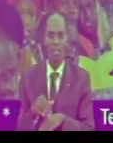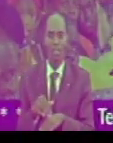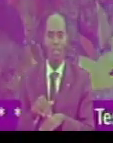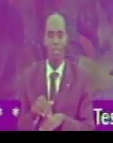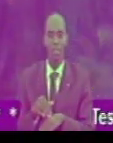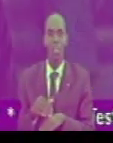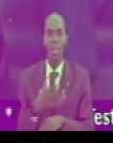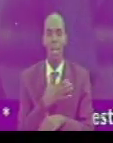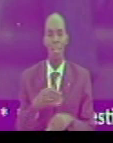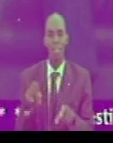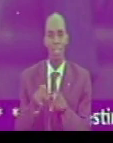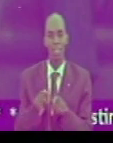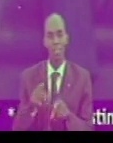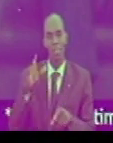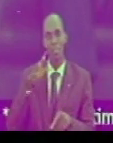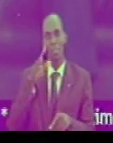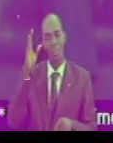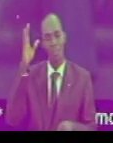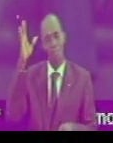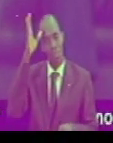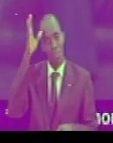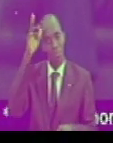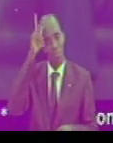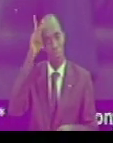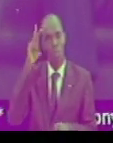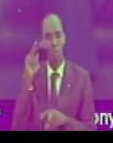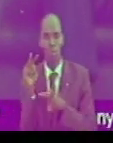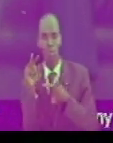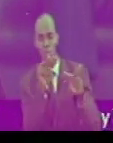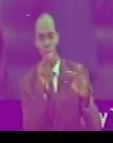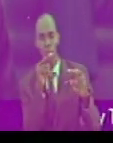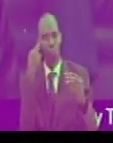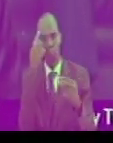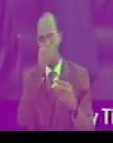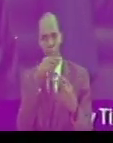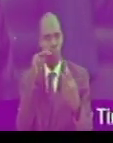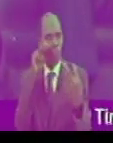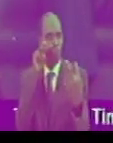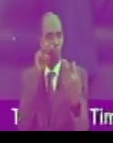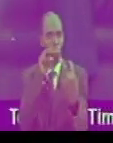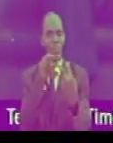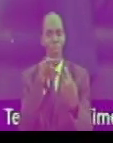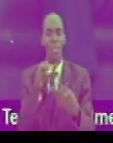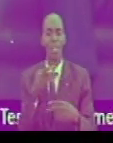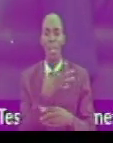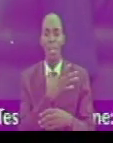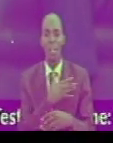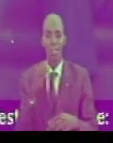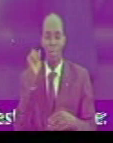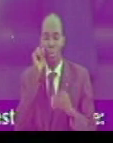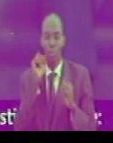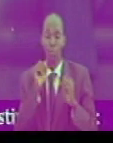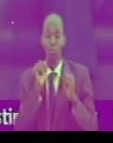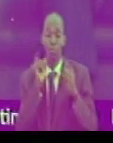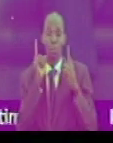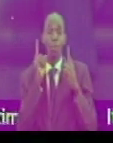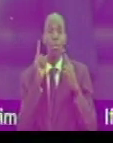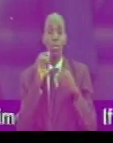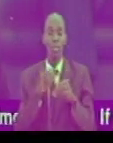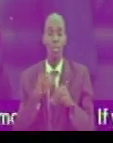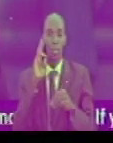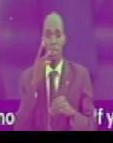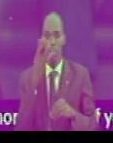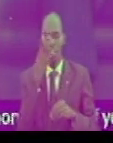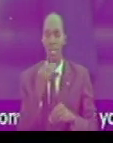up and I said, God, your representative has stared at me, so therefore I am healed. The following day, Thursday, yesterday, I tried not